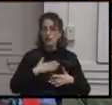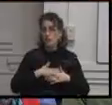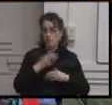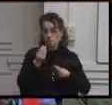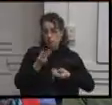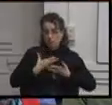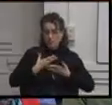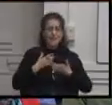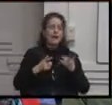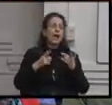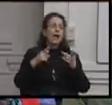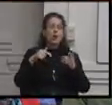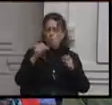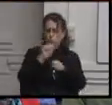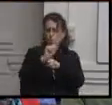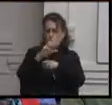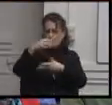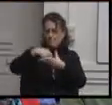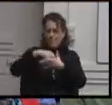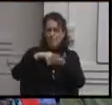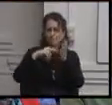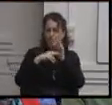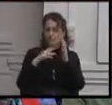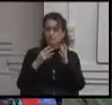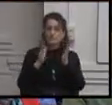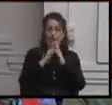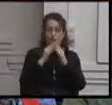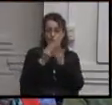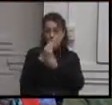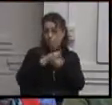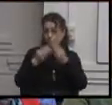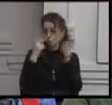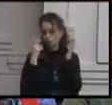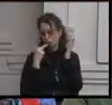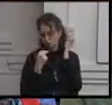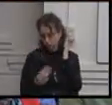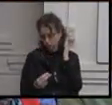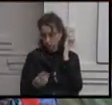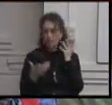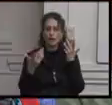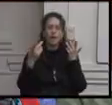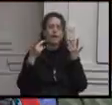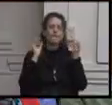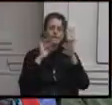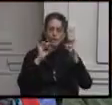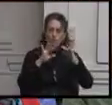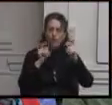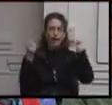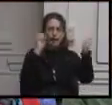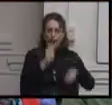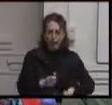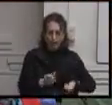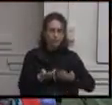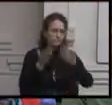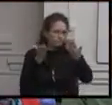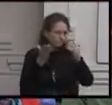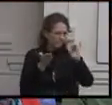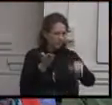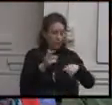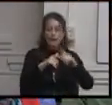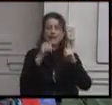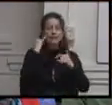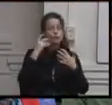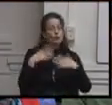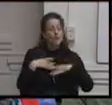those budgets. Please be in touch with Lauren Crisp, the town moderator, or myself. I would like